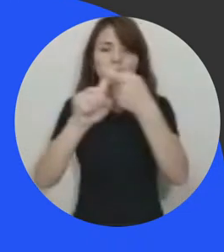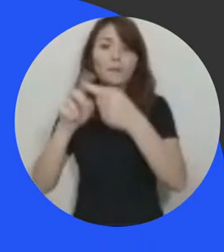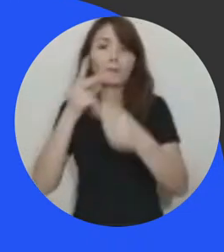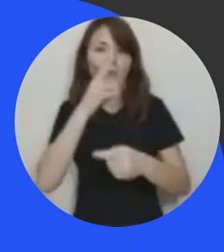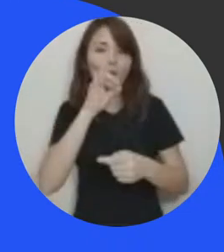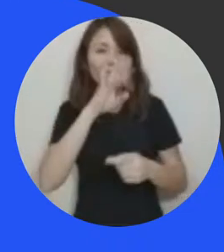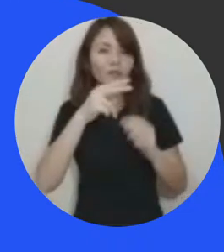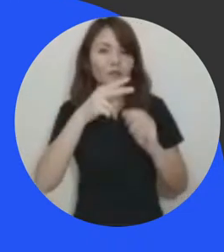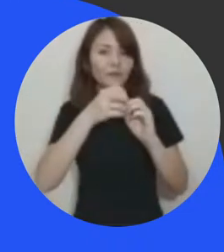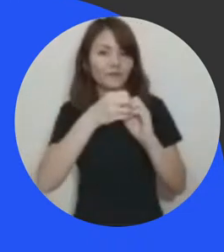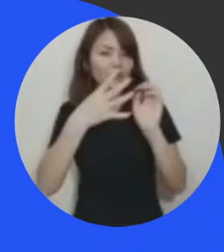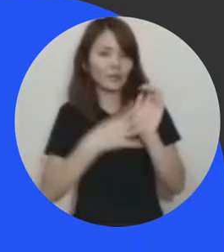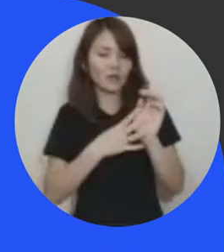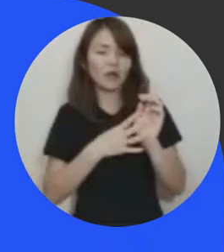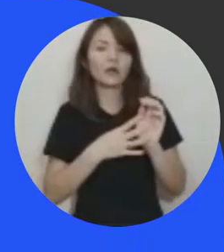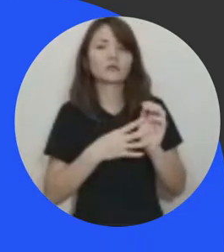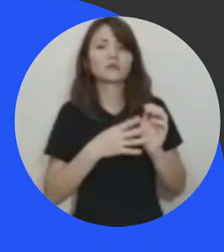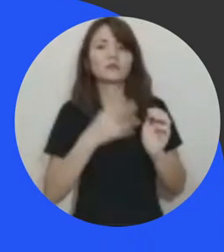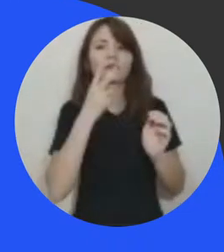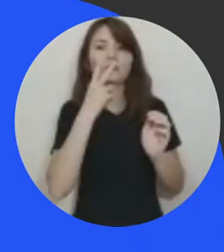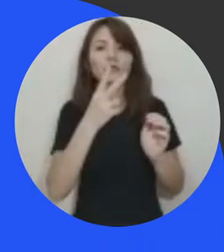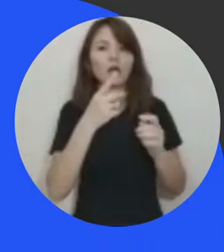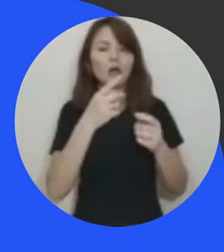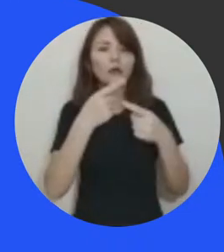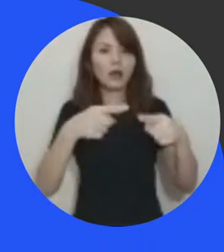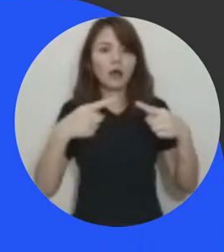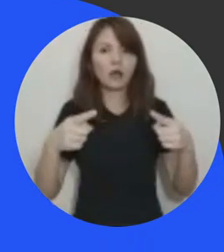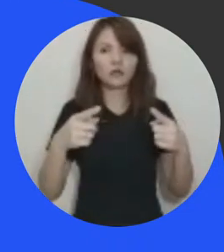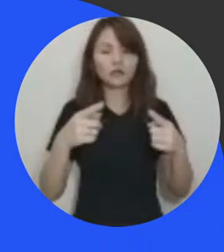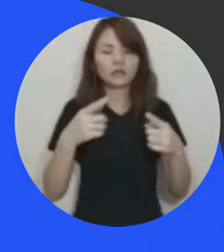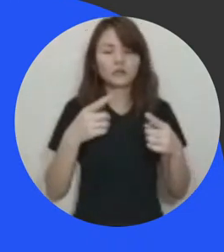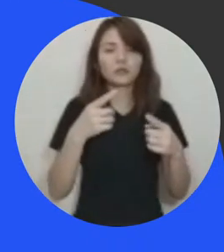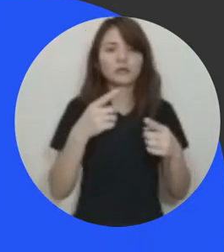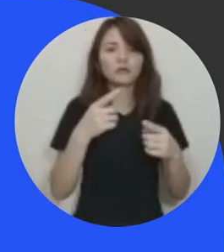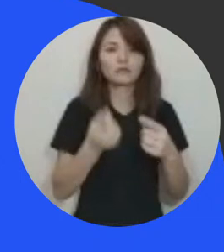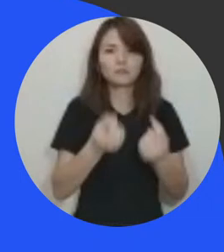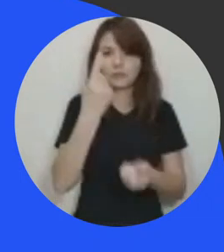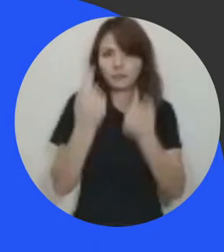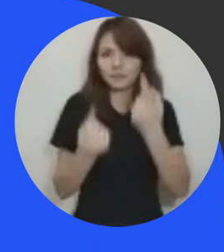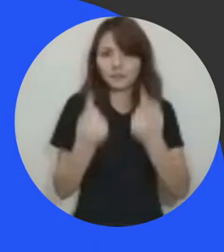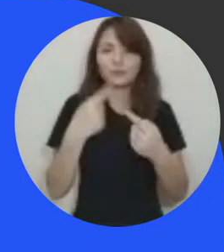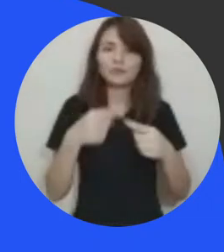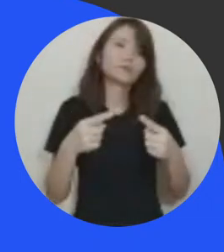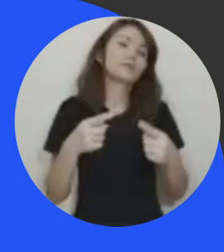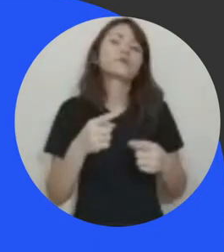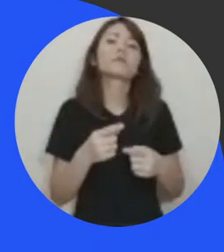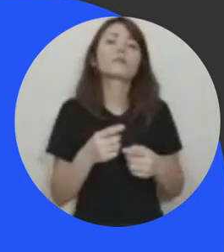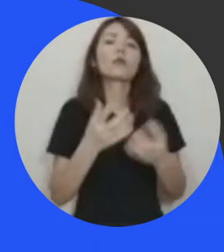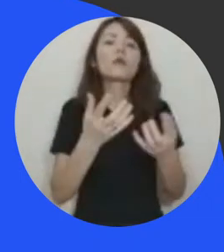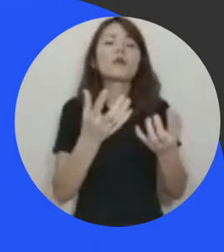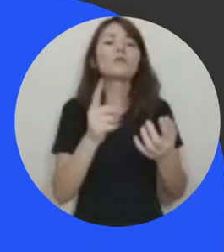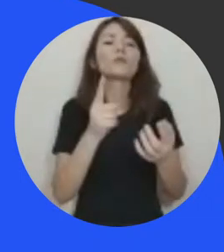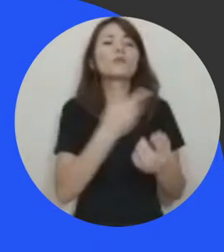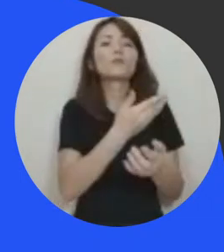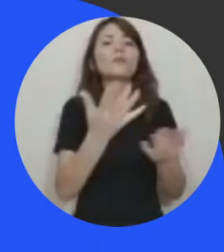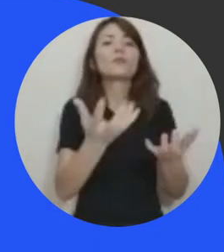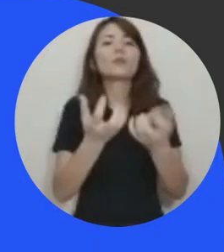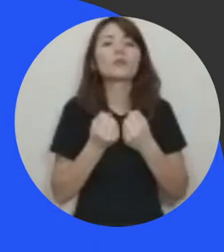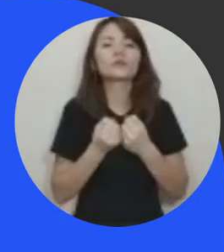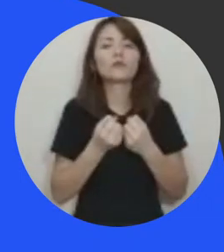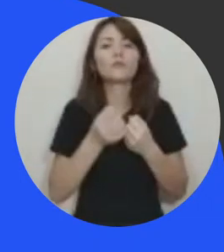So as we start to get possible treatments, we can look at the genomics to identify if the virus might